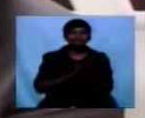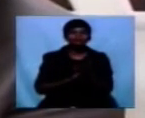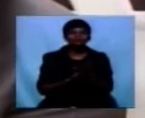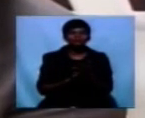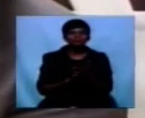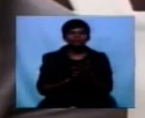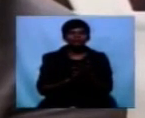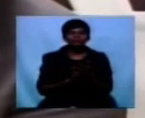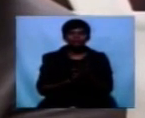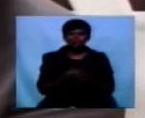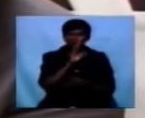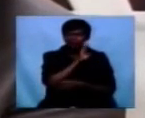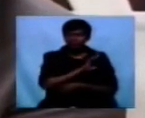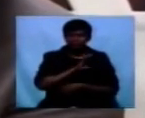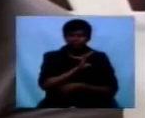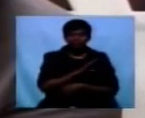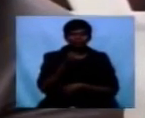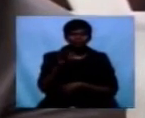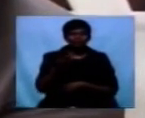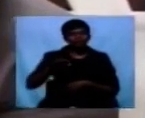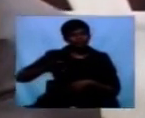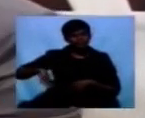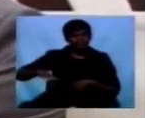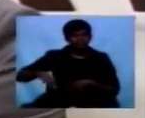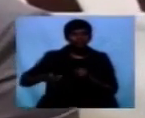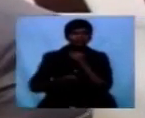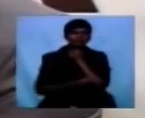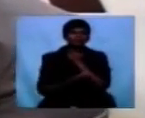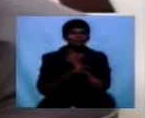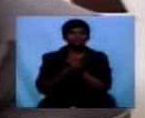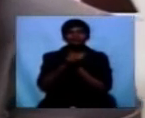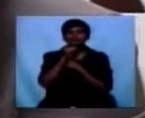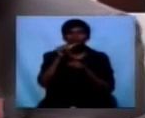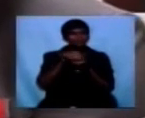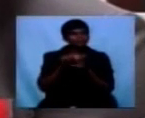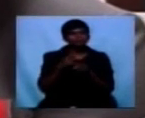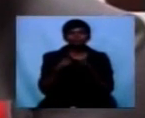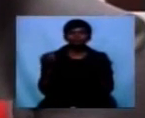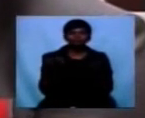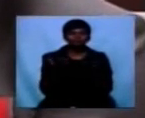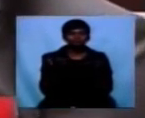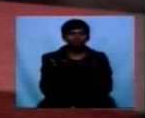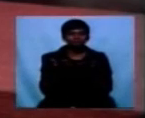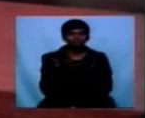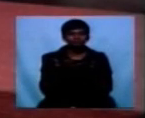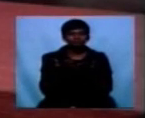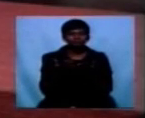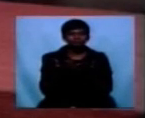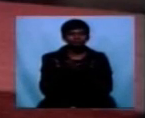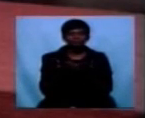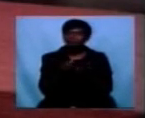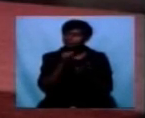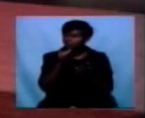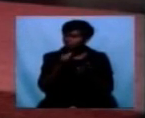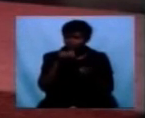the tendency of processes that delay development are not part of me. You alone, but you've got all this not part of